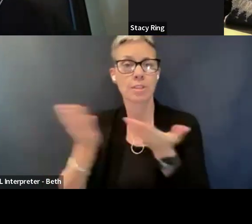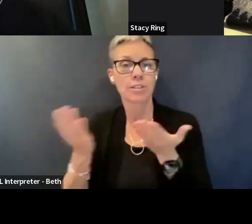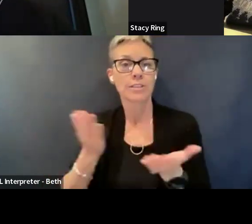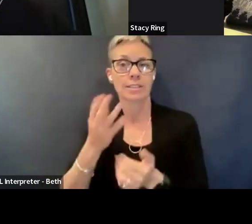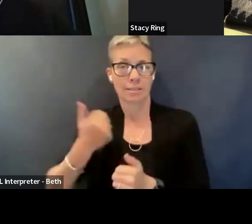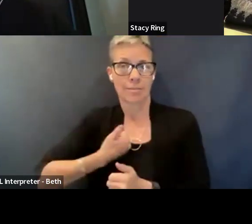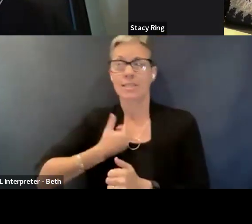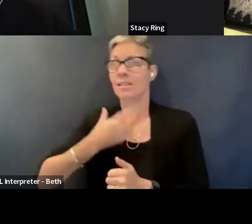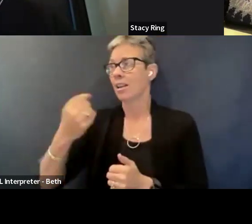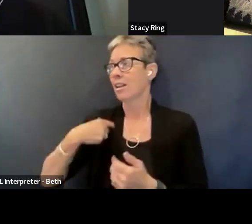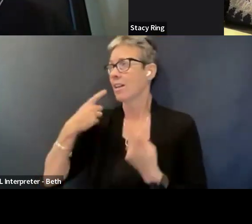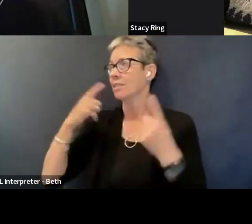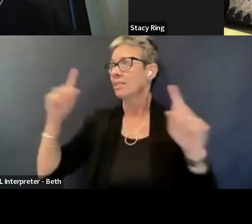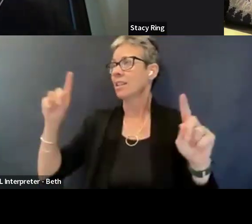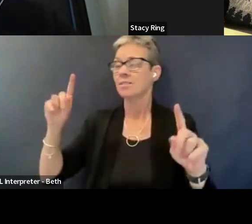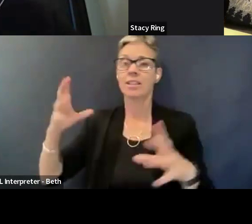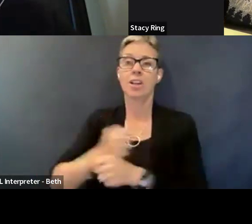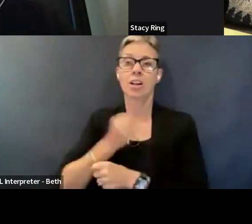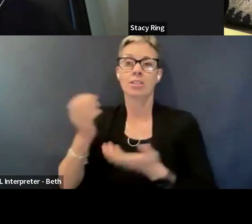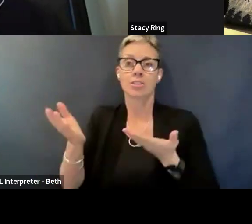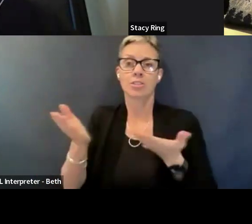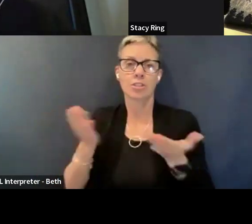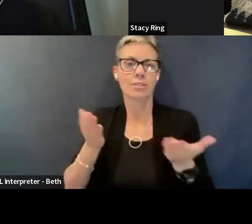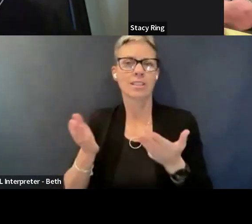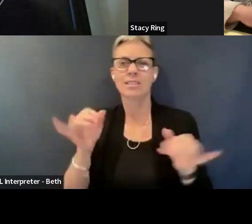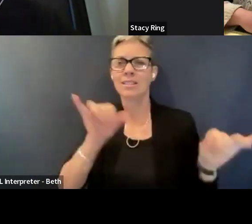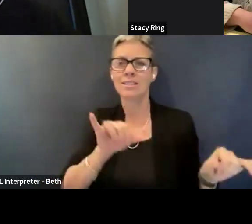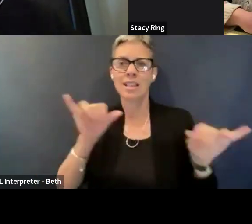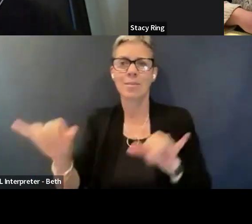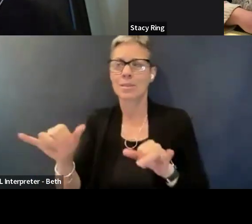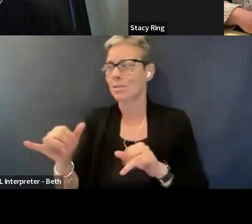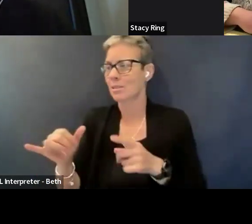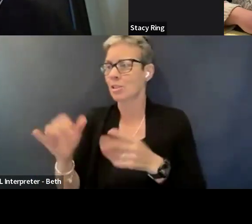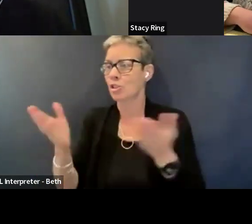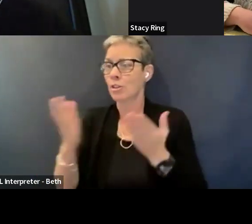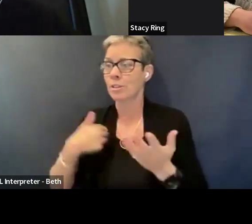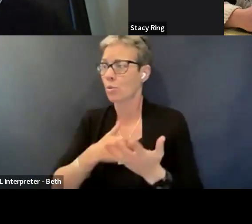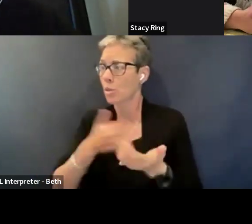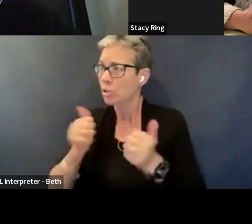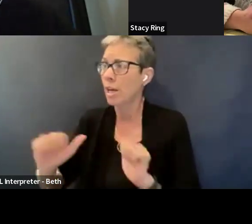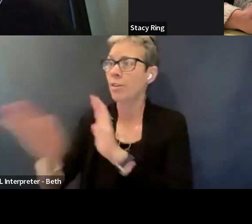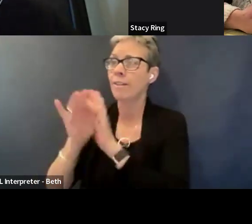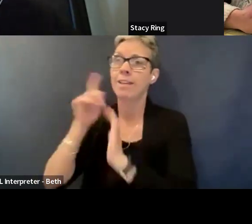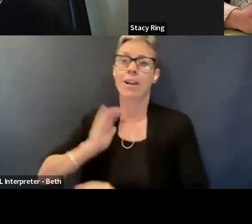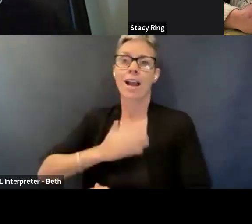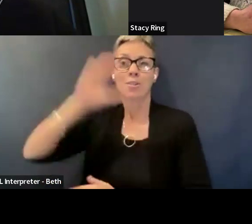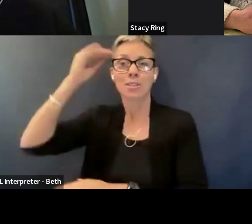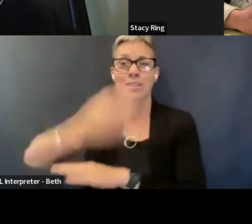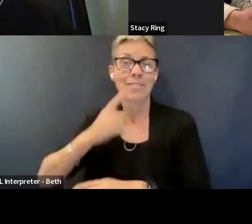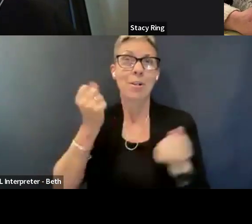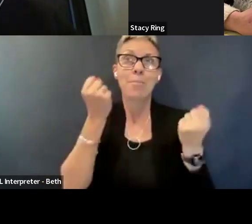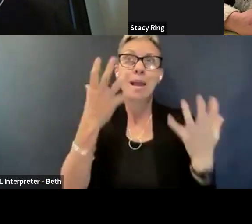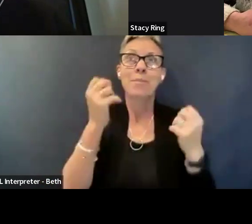I've successfully obtained services just like the ones we're trying to get for our son for hundreds of people over